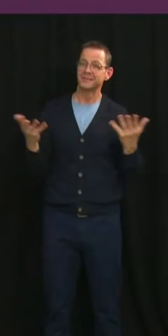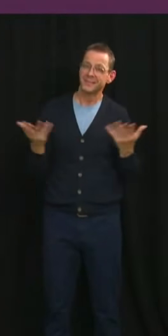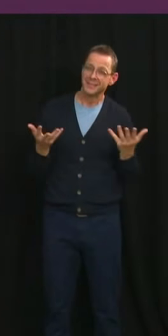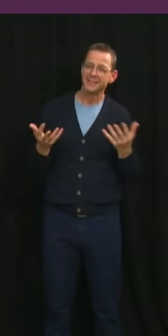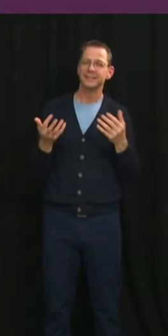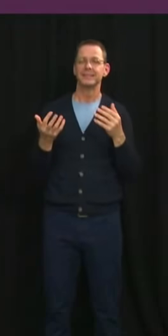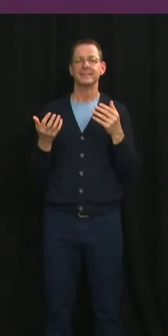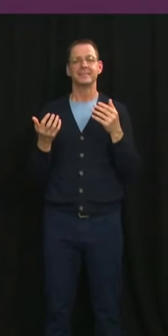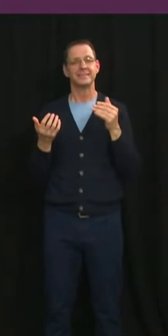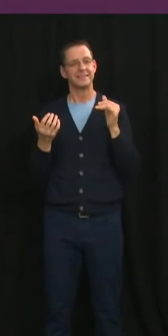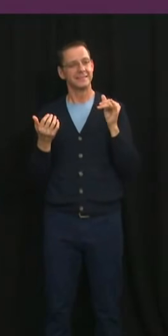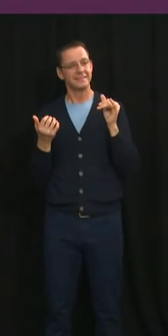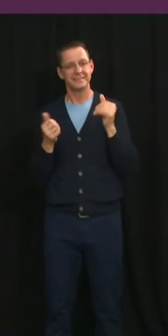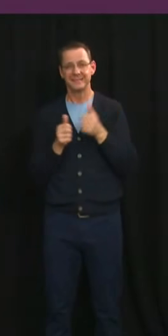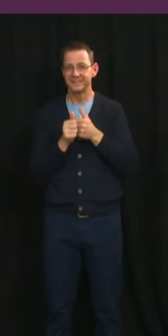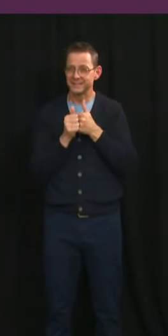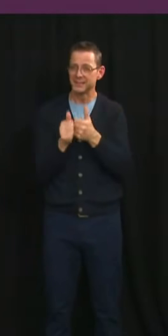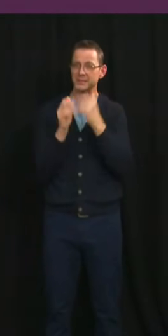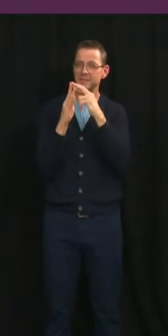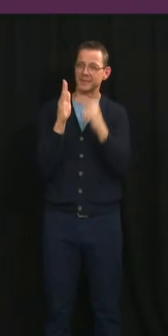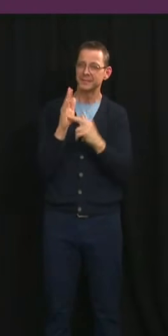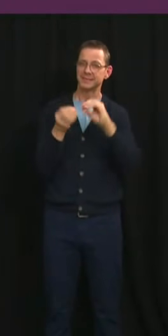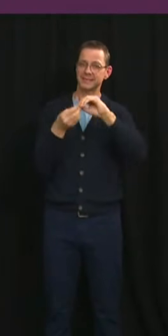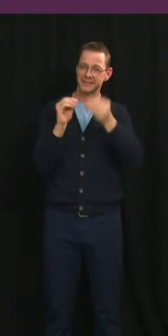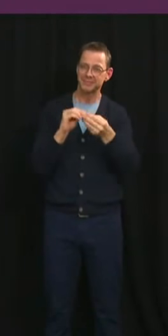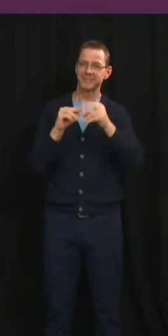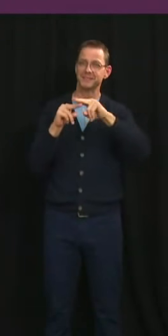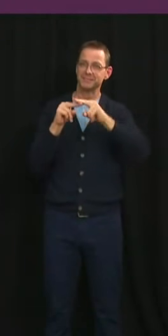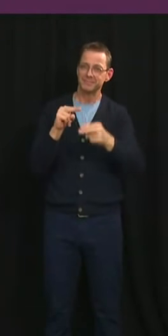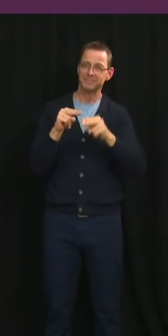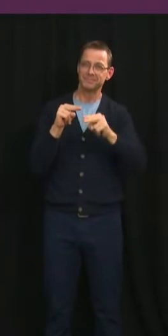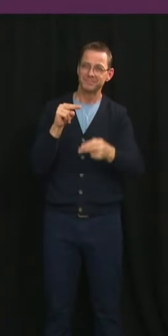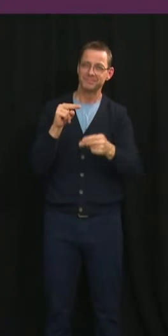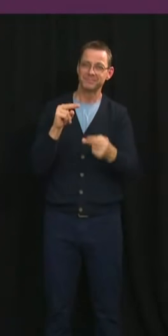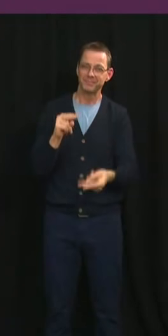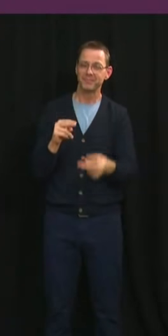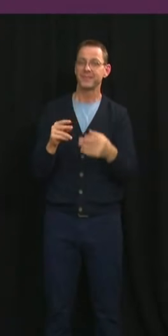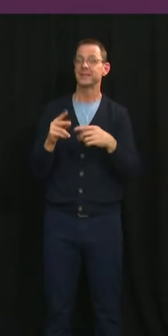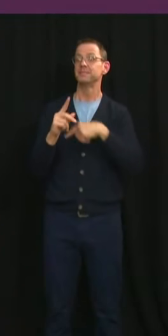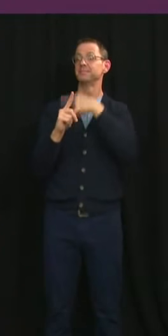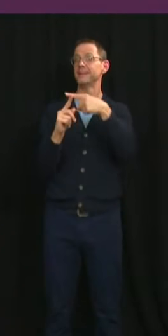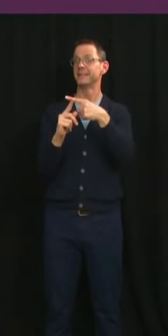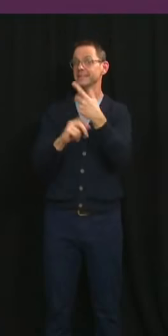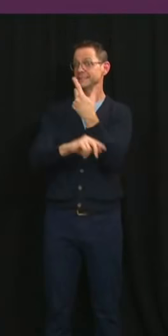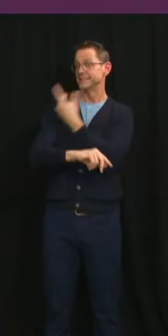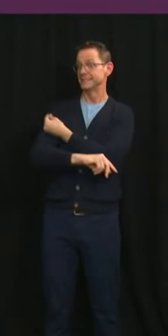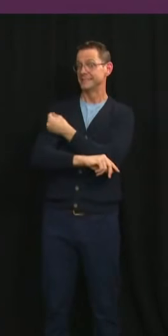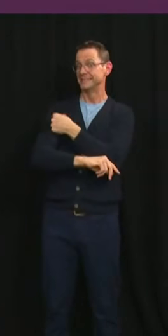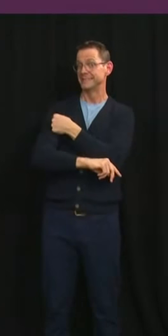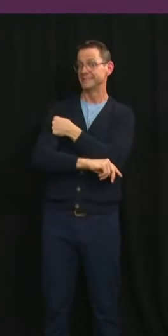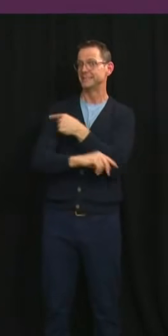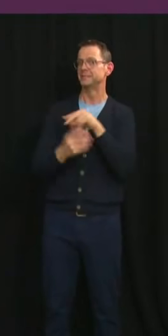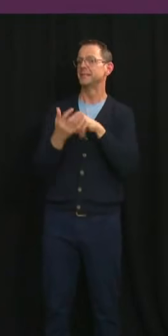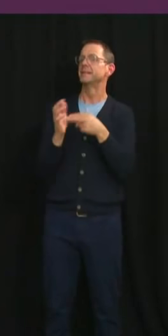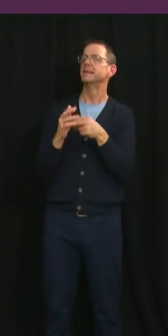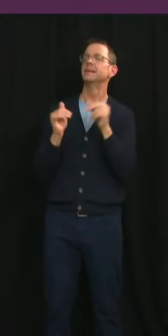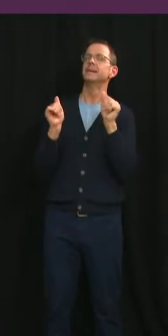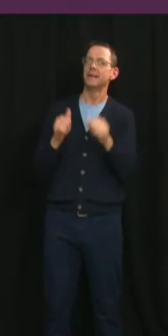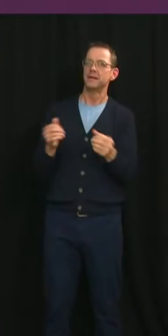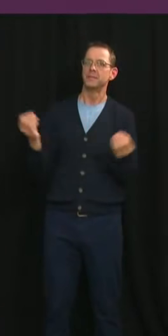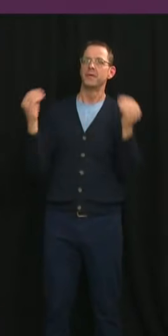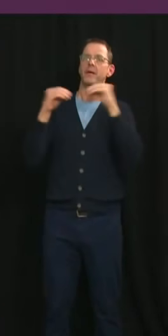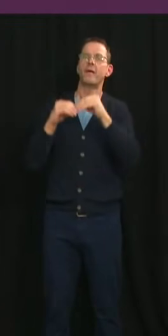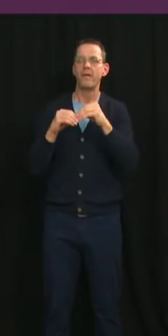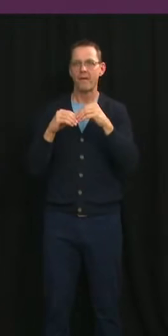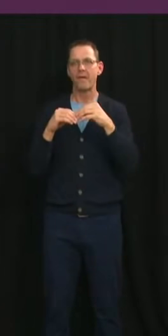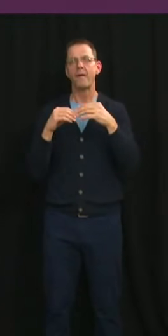vaccines offer the long-term hope of resuming something closer to normal life in the months ahead. The challenge now is to dig in